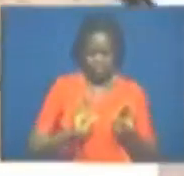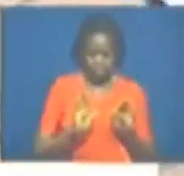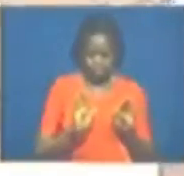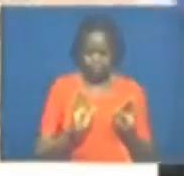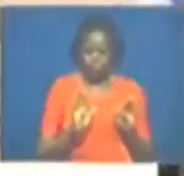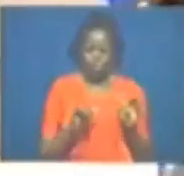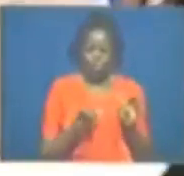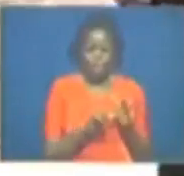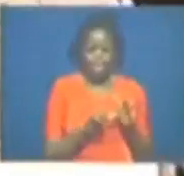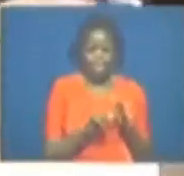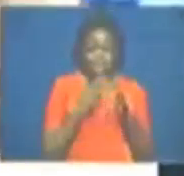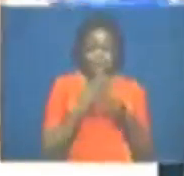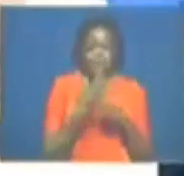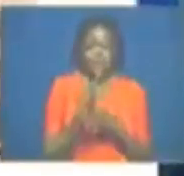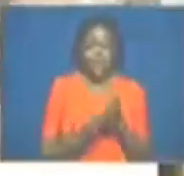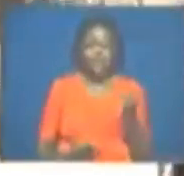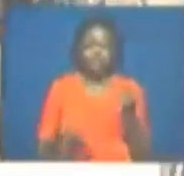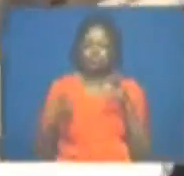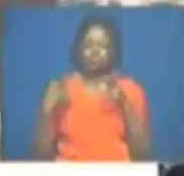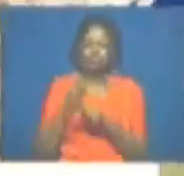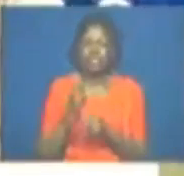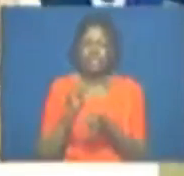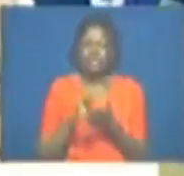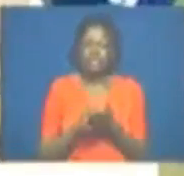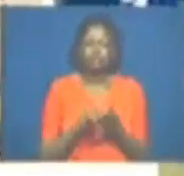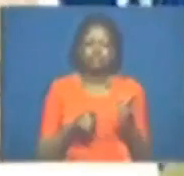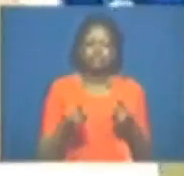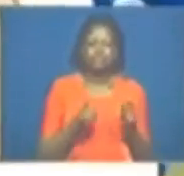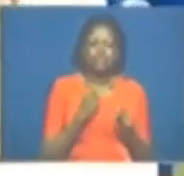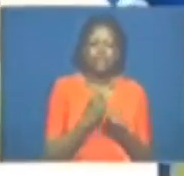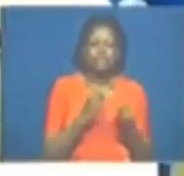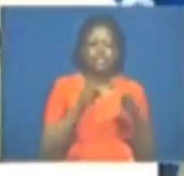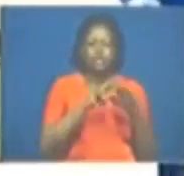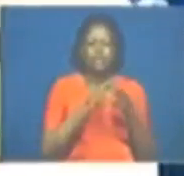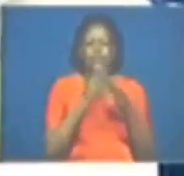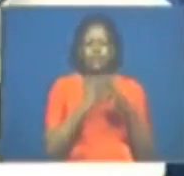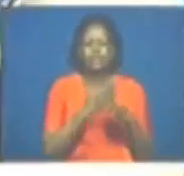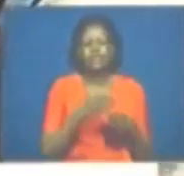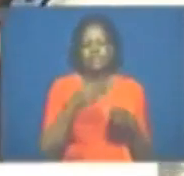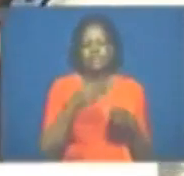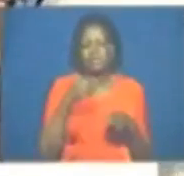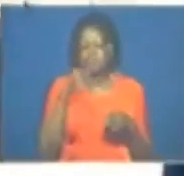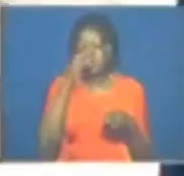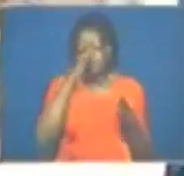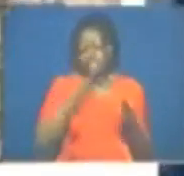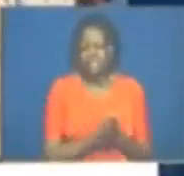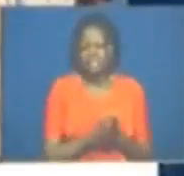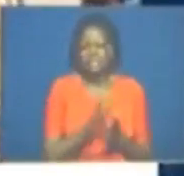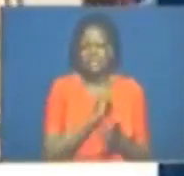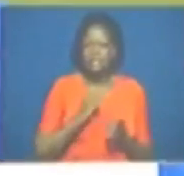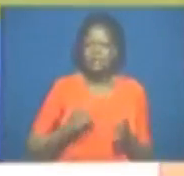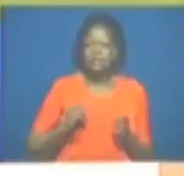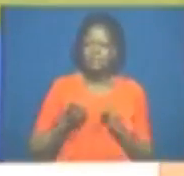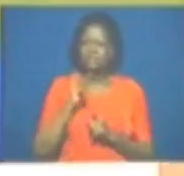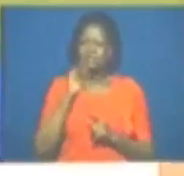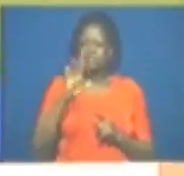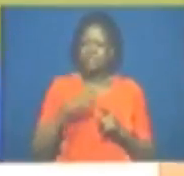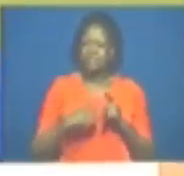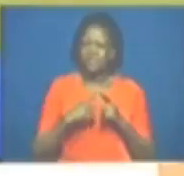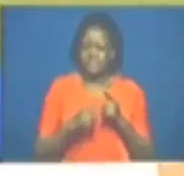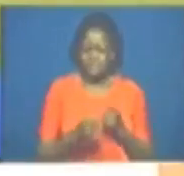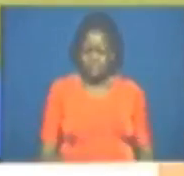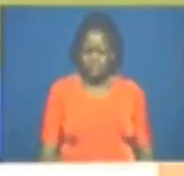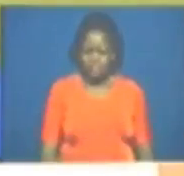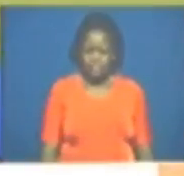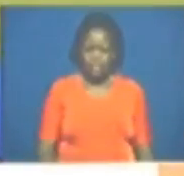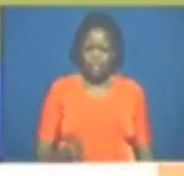tensions between the two bodies that seem to dominate the working relationship between governors and senators in the first 5 years of devolution. That is one of the areas that we